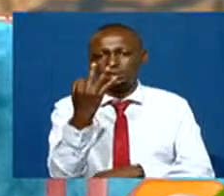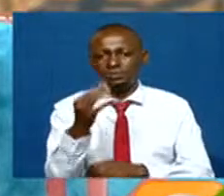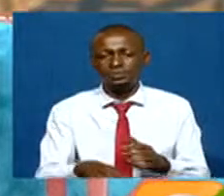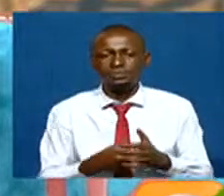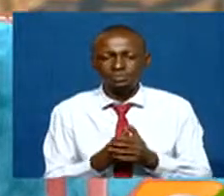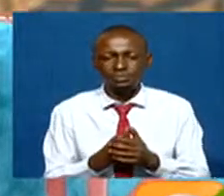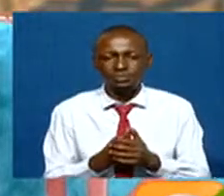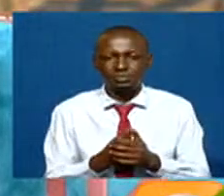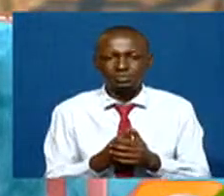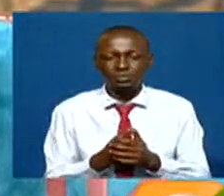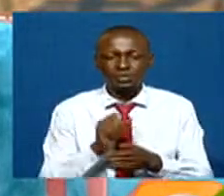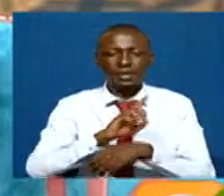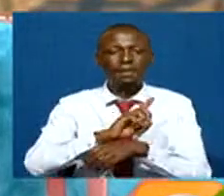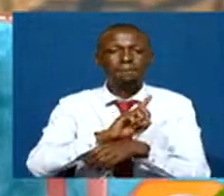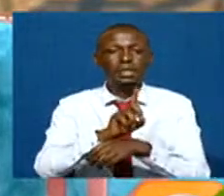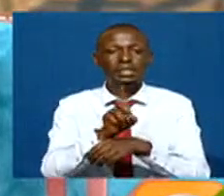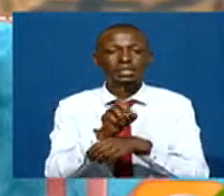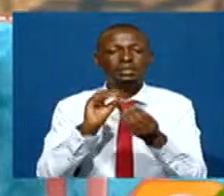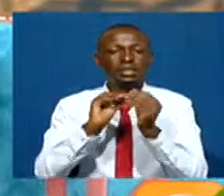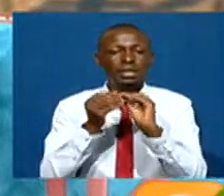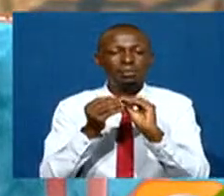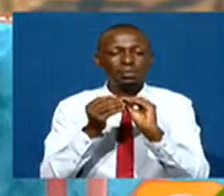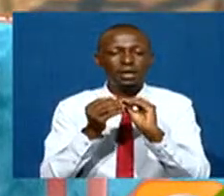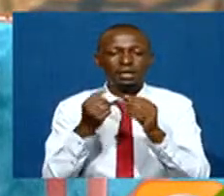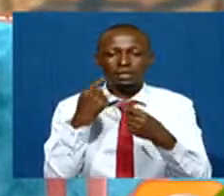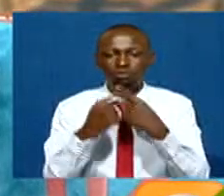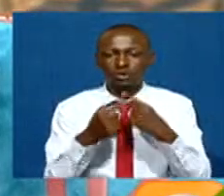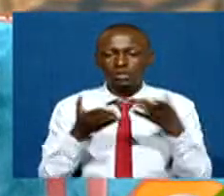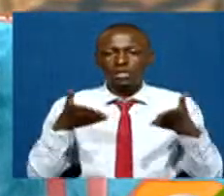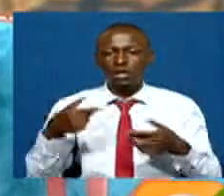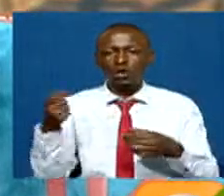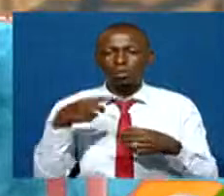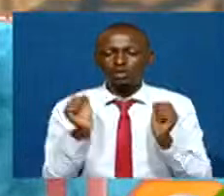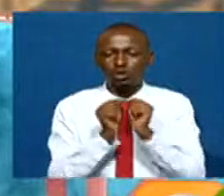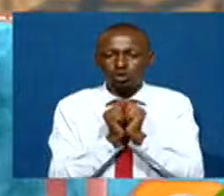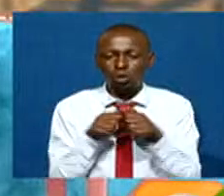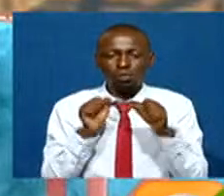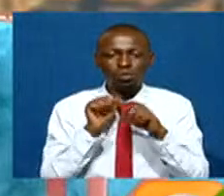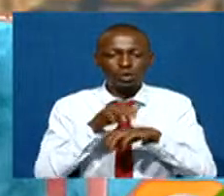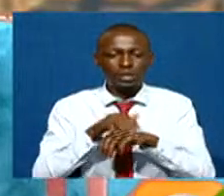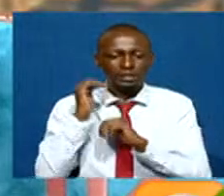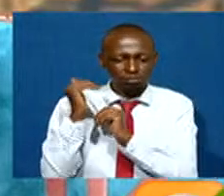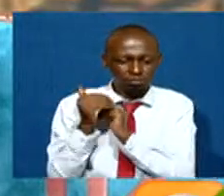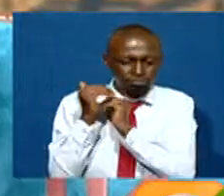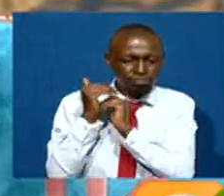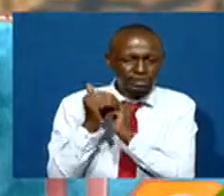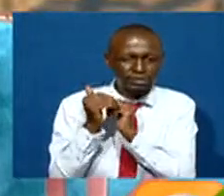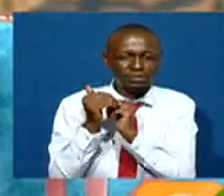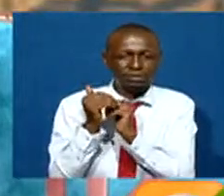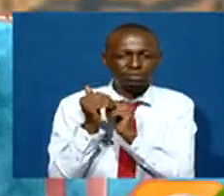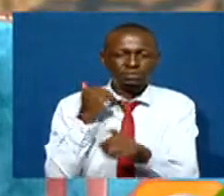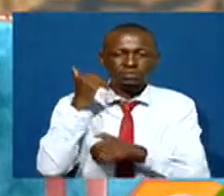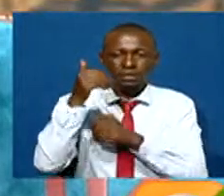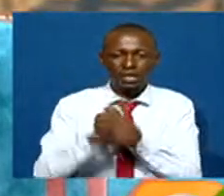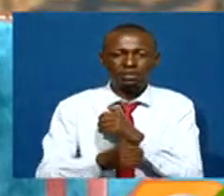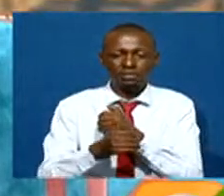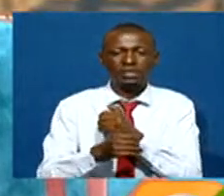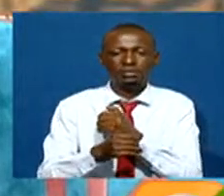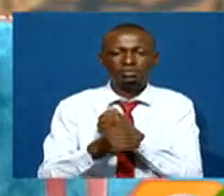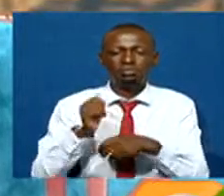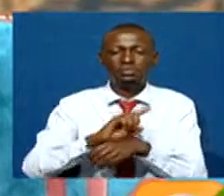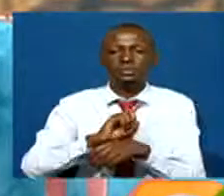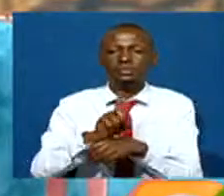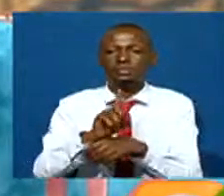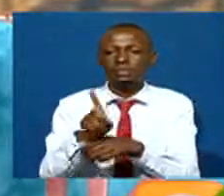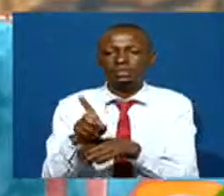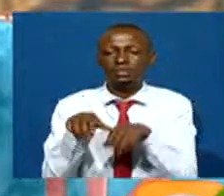number of those minutes, come actually November this year, would have reached the maximum. So the moment it then moves to the next minute,